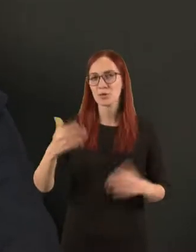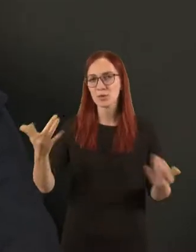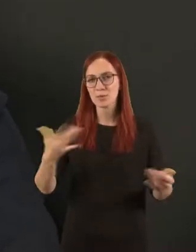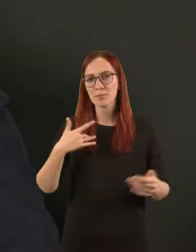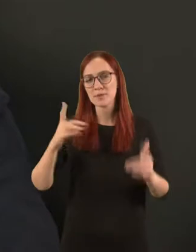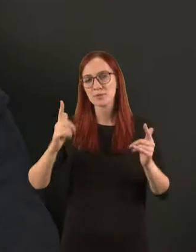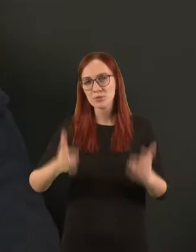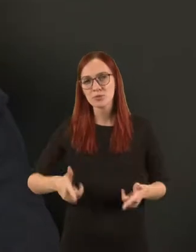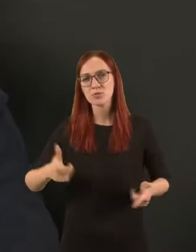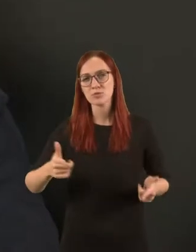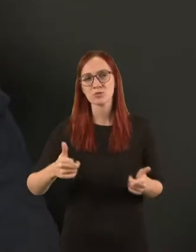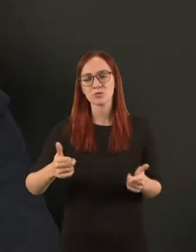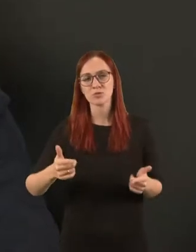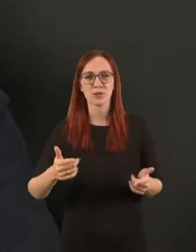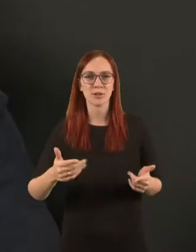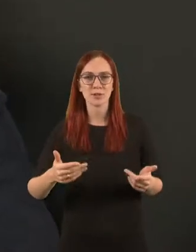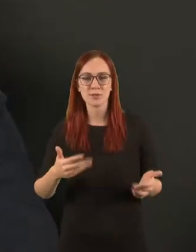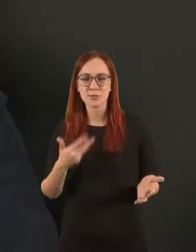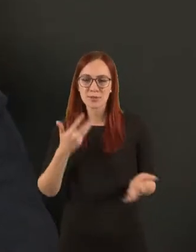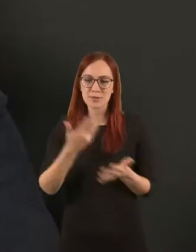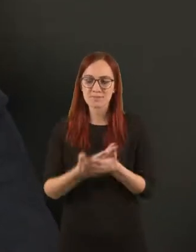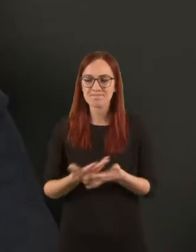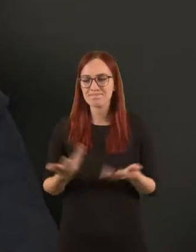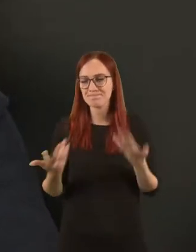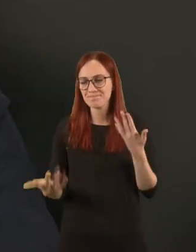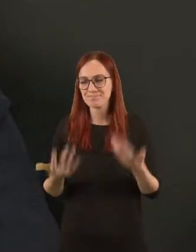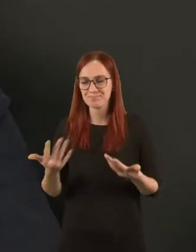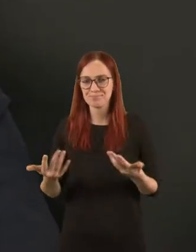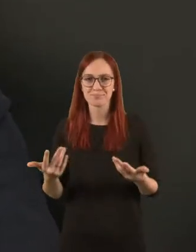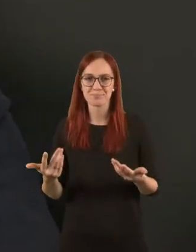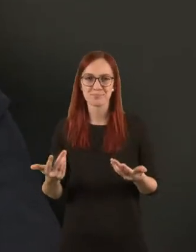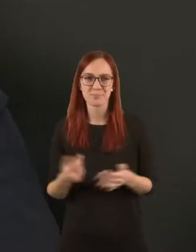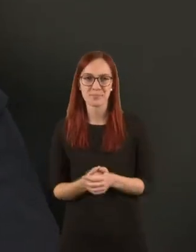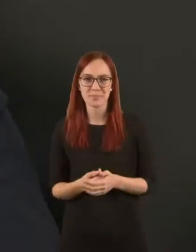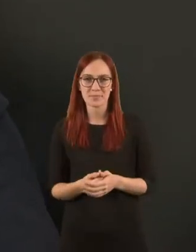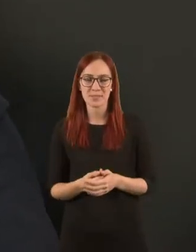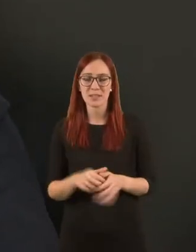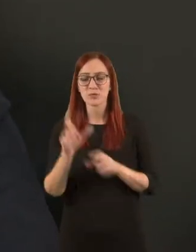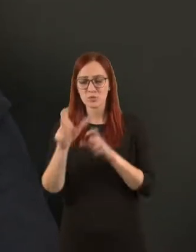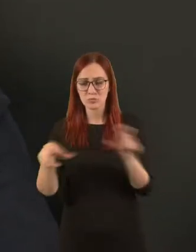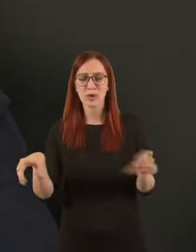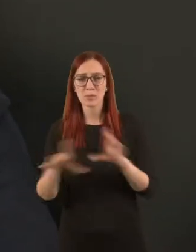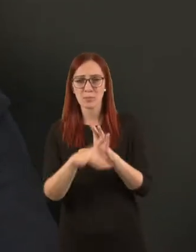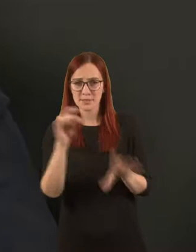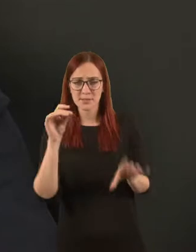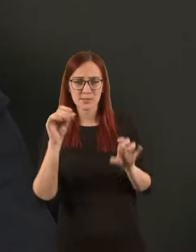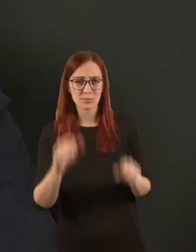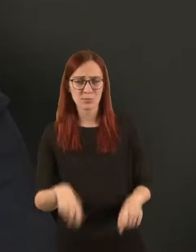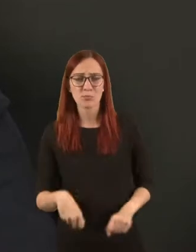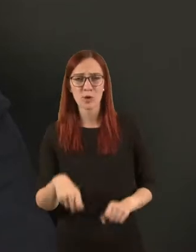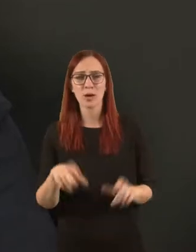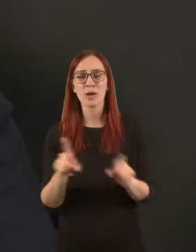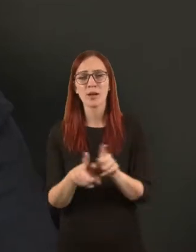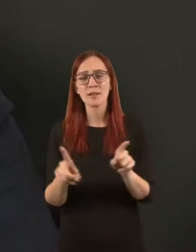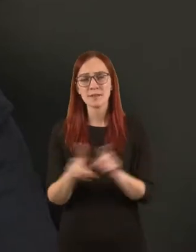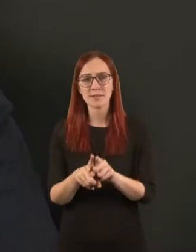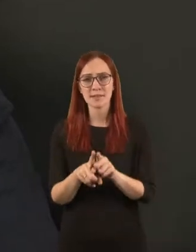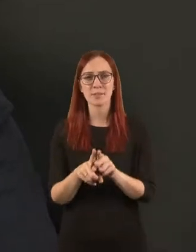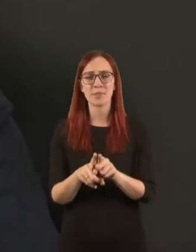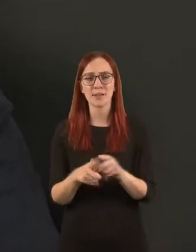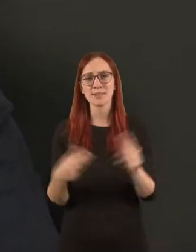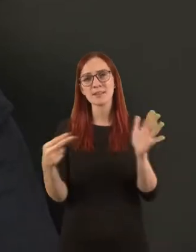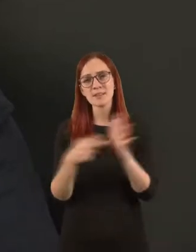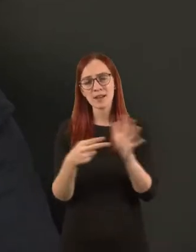know if I answered your question, but I guess We need to be